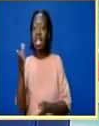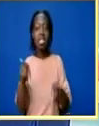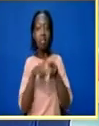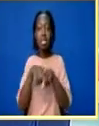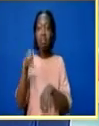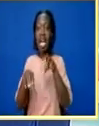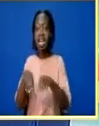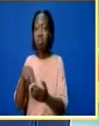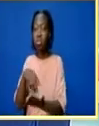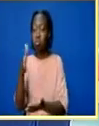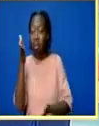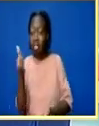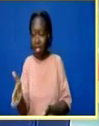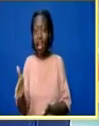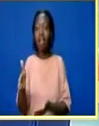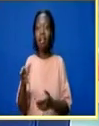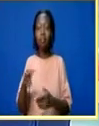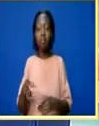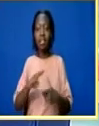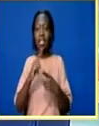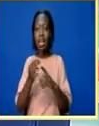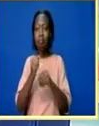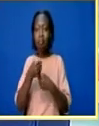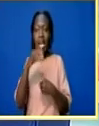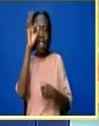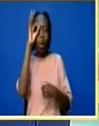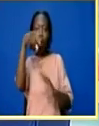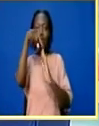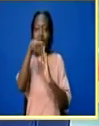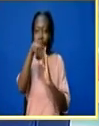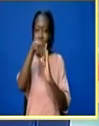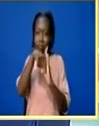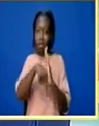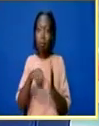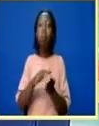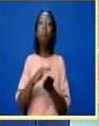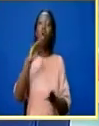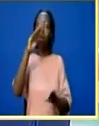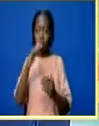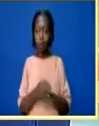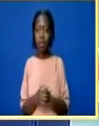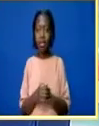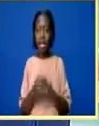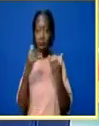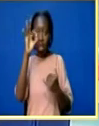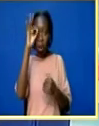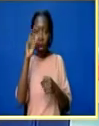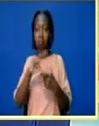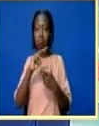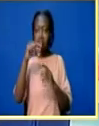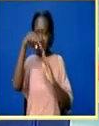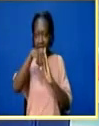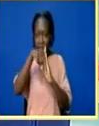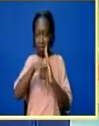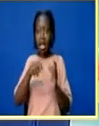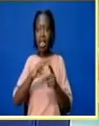cars, vehicles come doing the same. True. So you find the pothole ends up to become bigger and bigger and bigger. Making